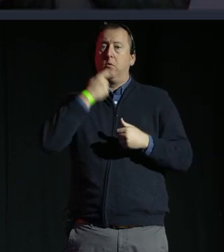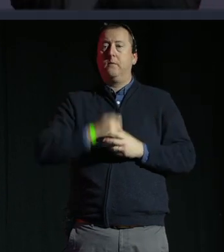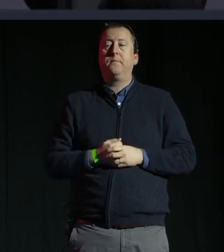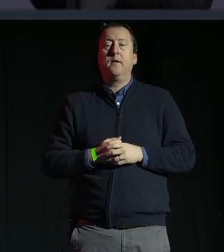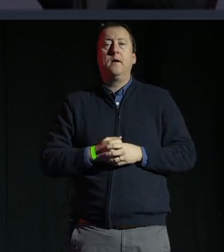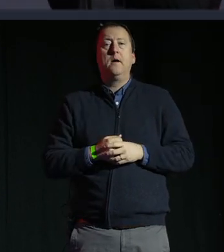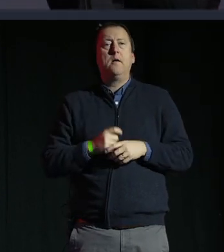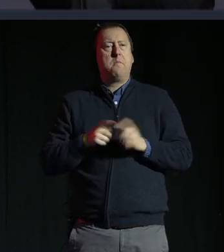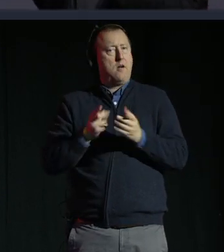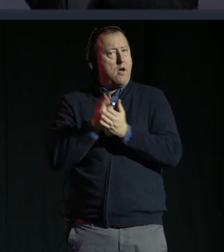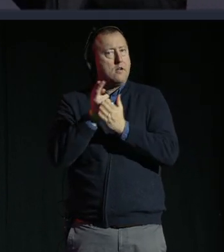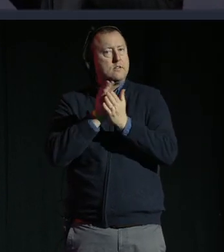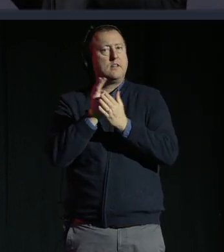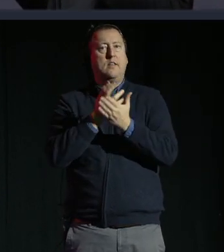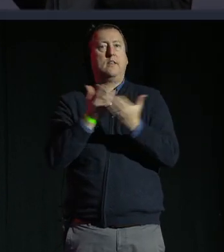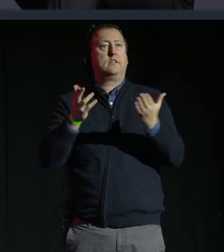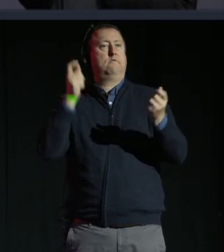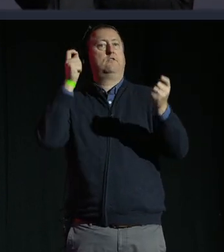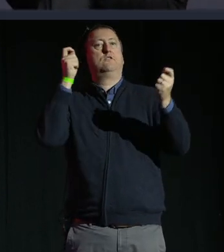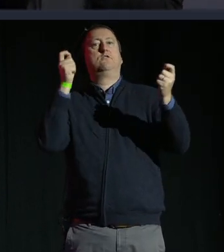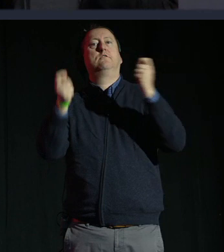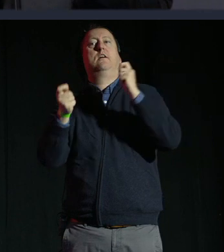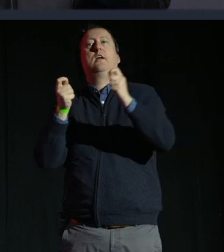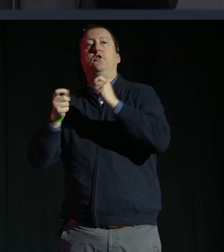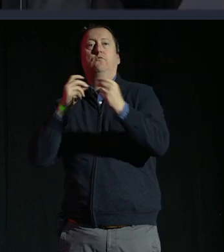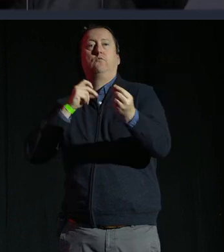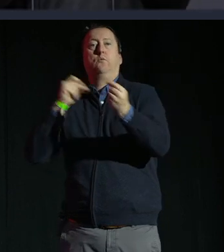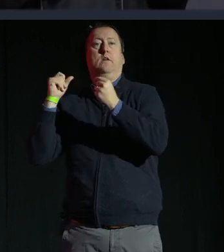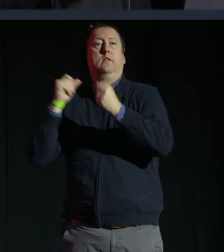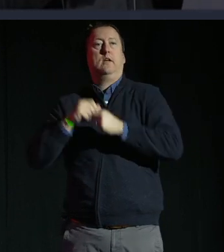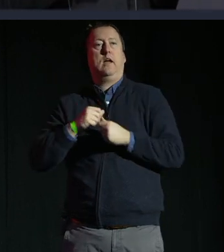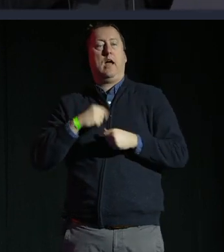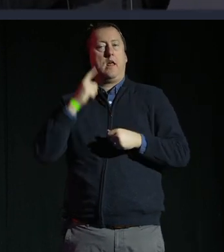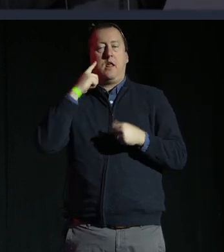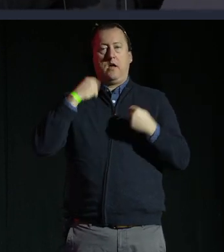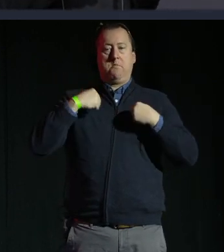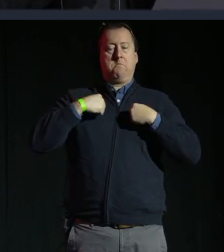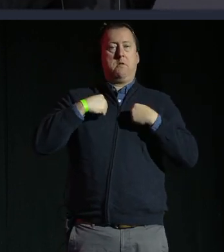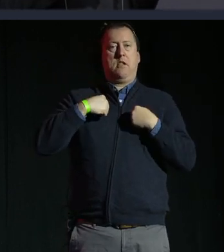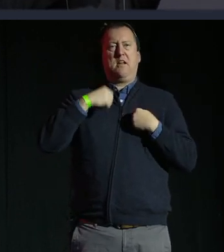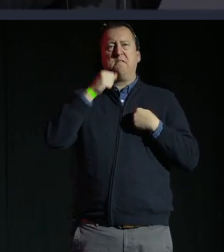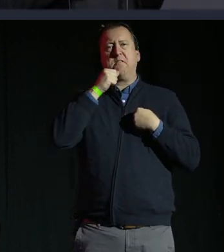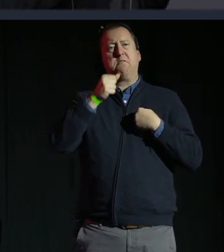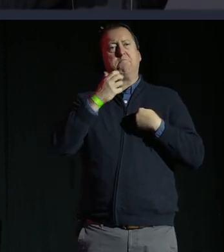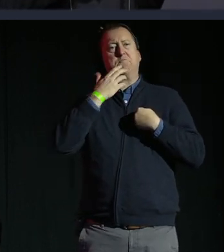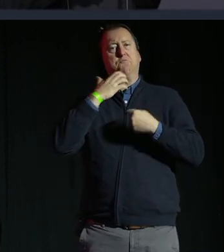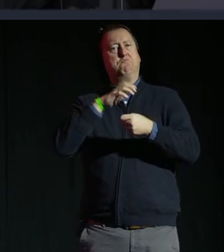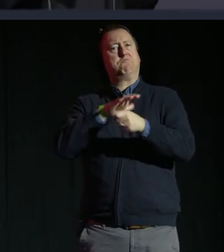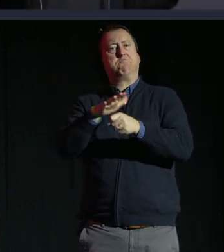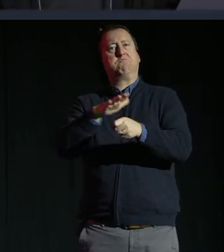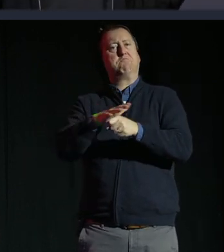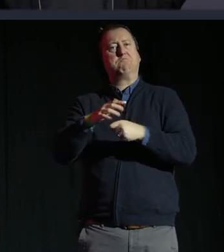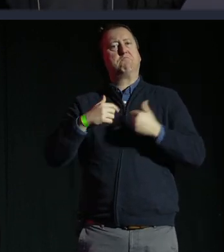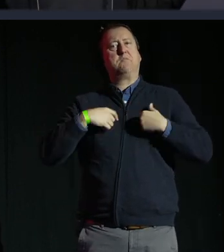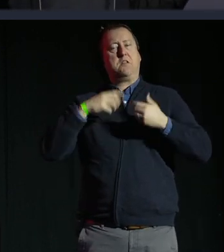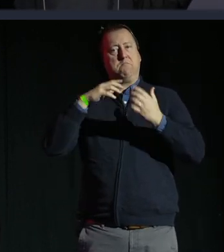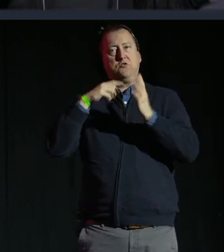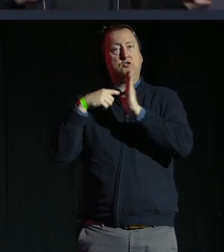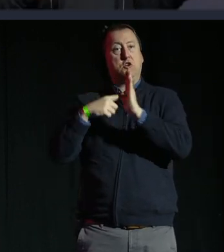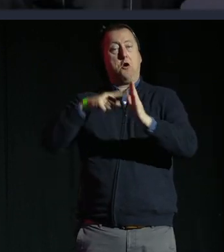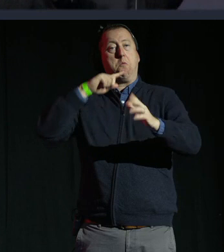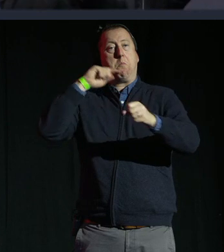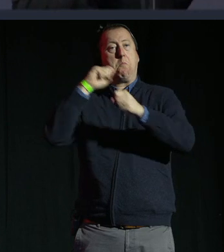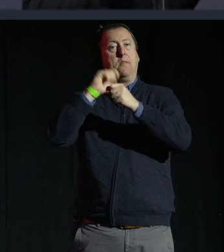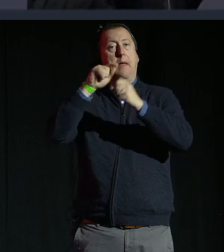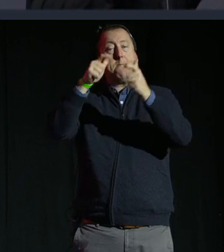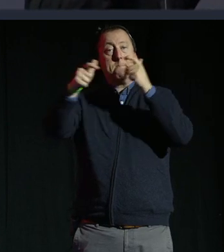things have changed so quickly, I think I haven't done a good enough job of painting that bigger picture, of explaining